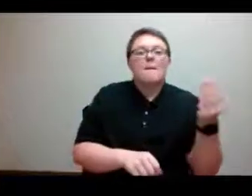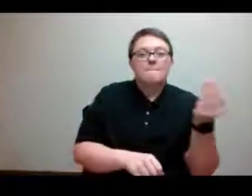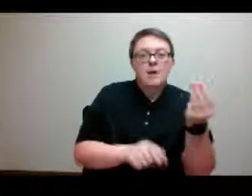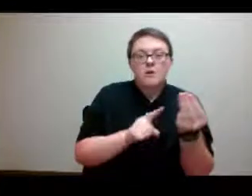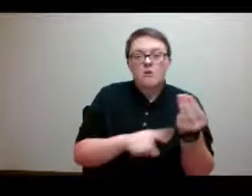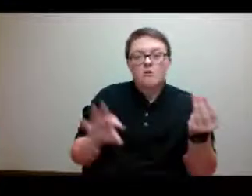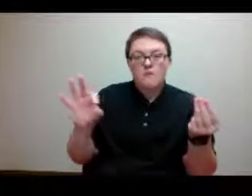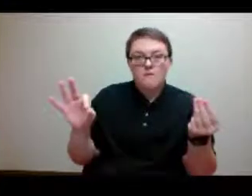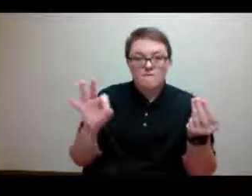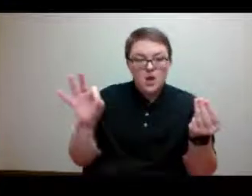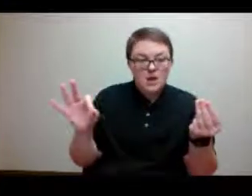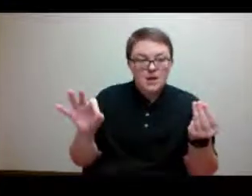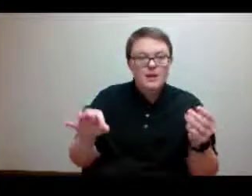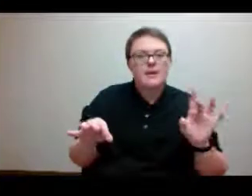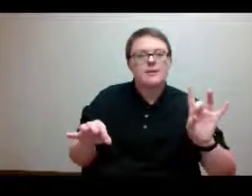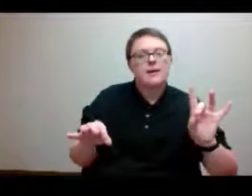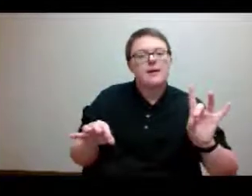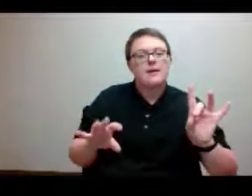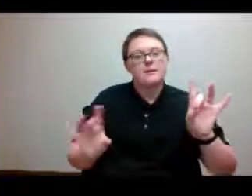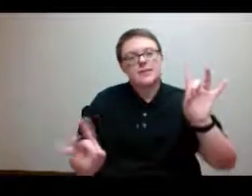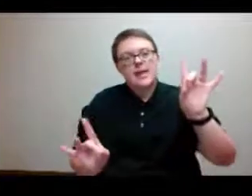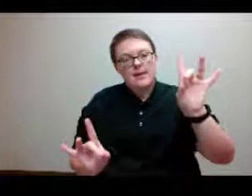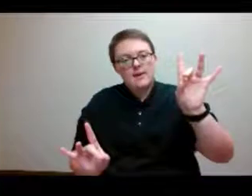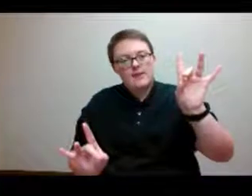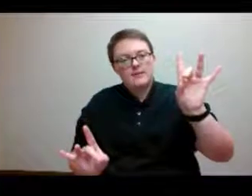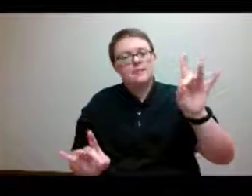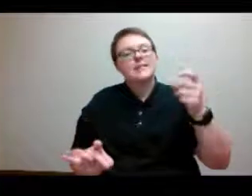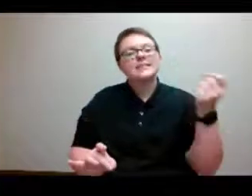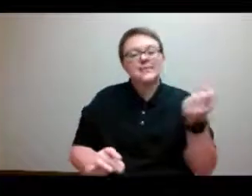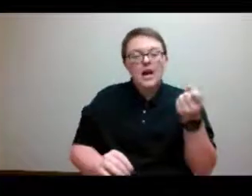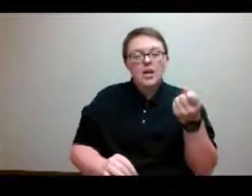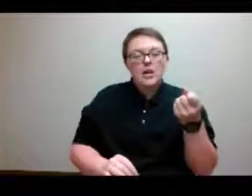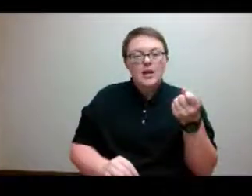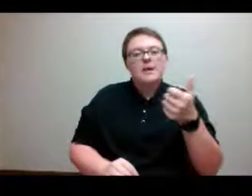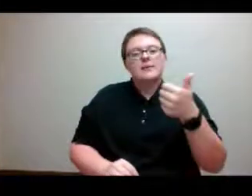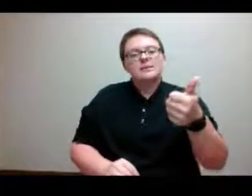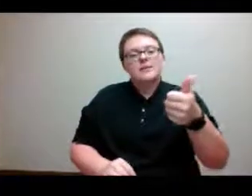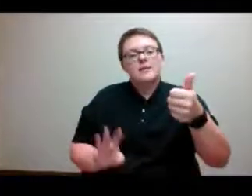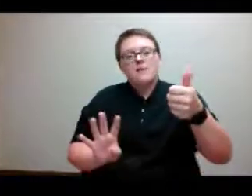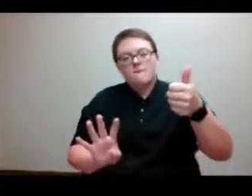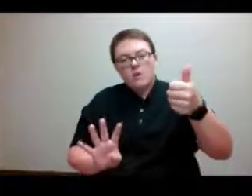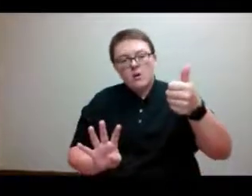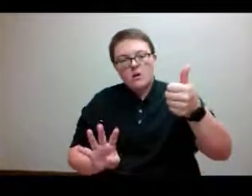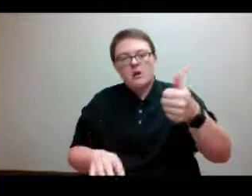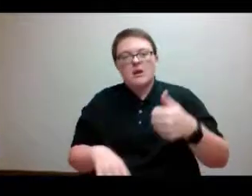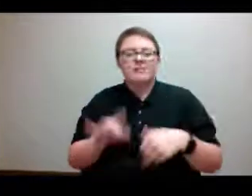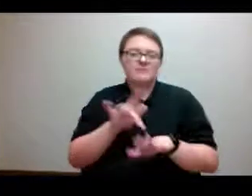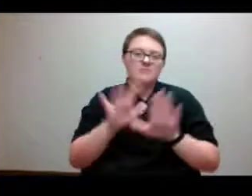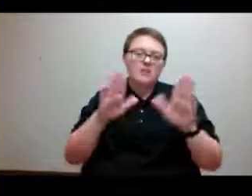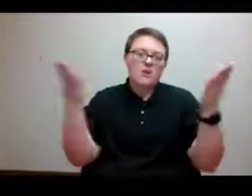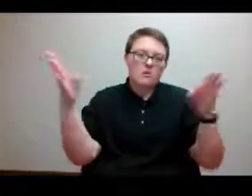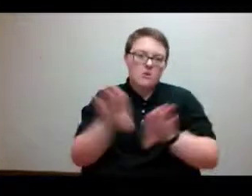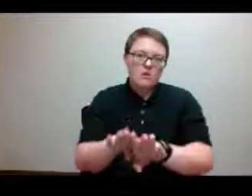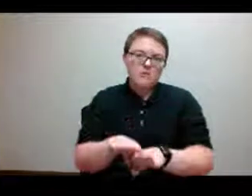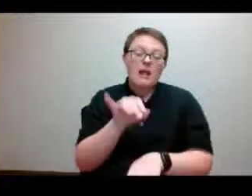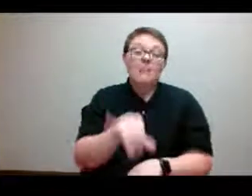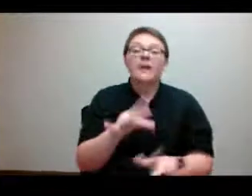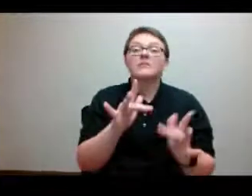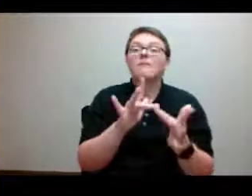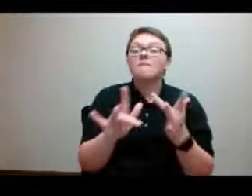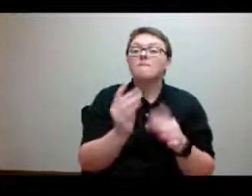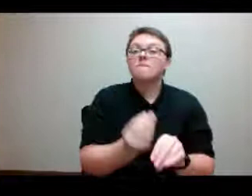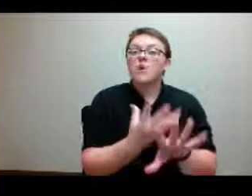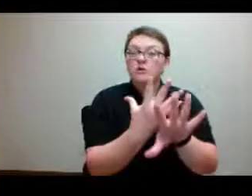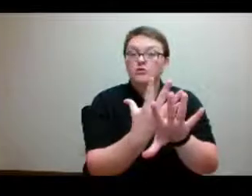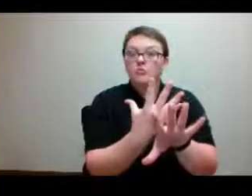Saturday 10 to 4, and closed on Sunday. And those are virtual hours, so we've gone virtual.